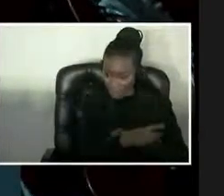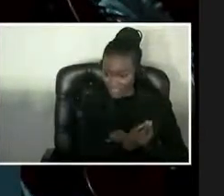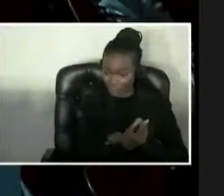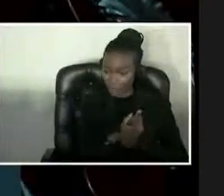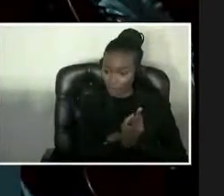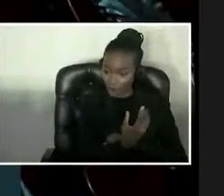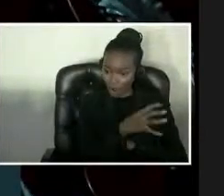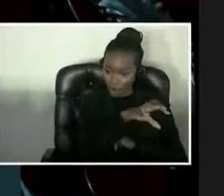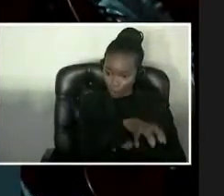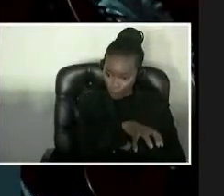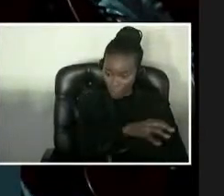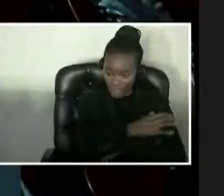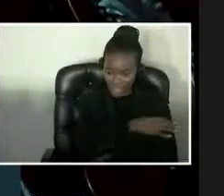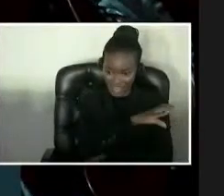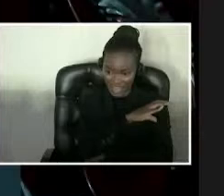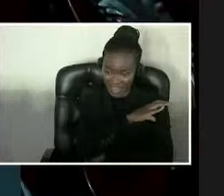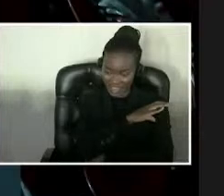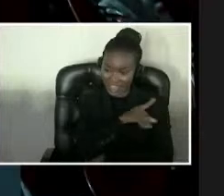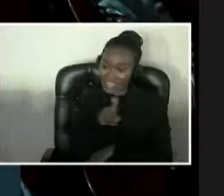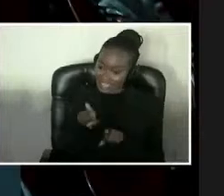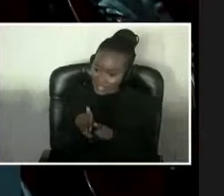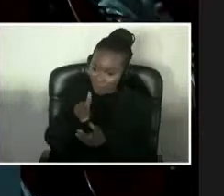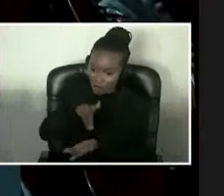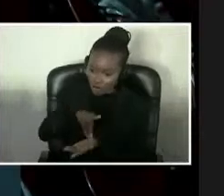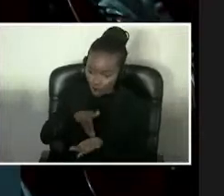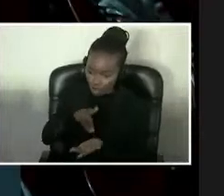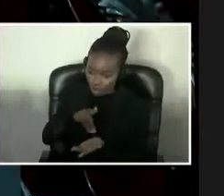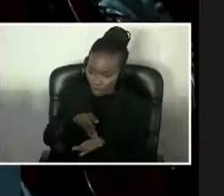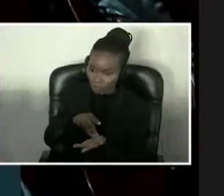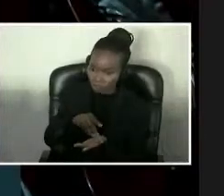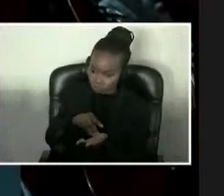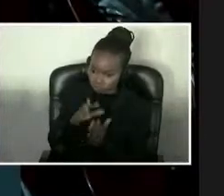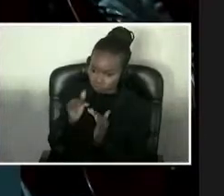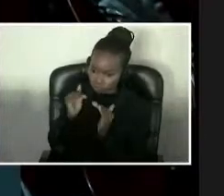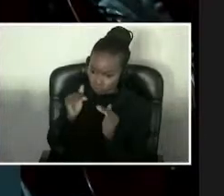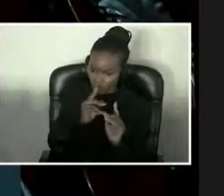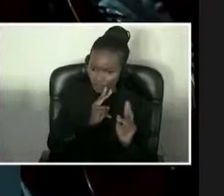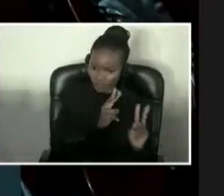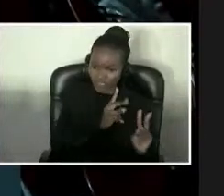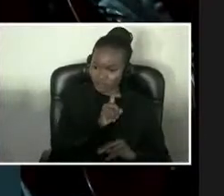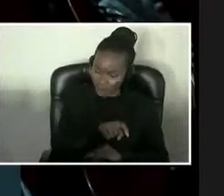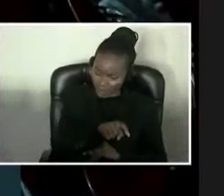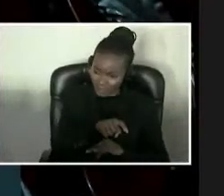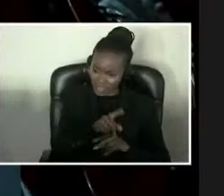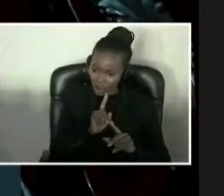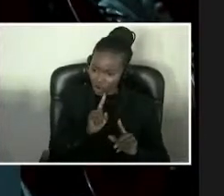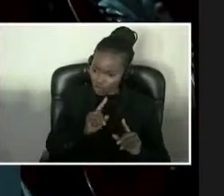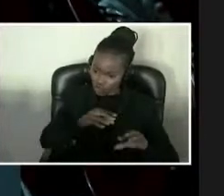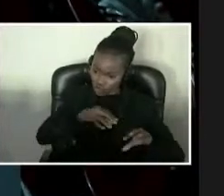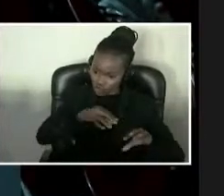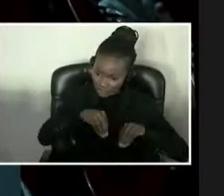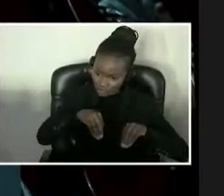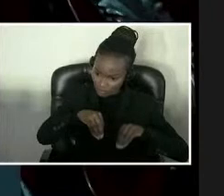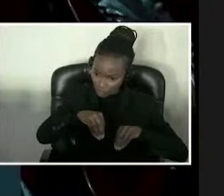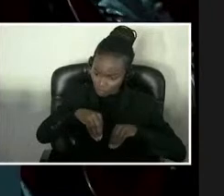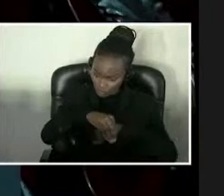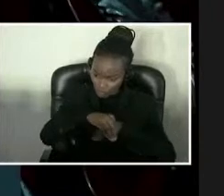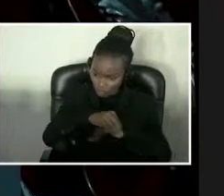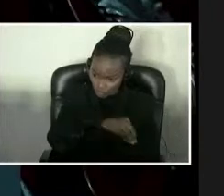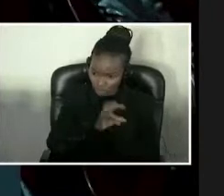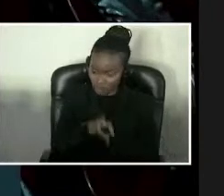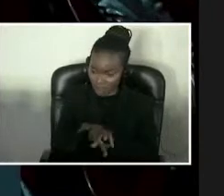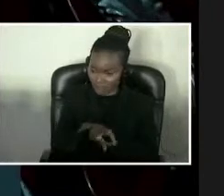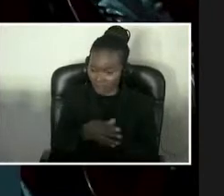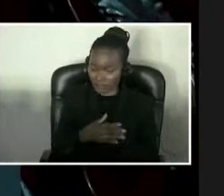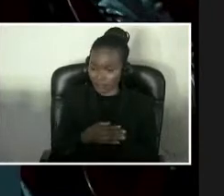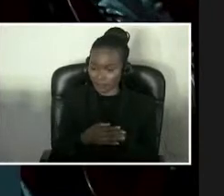visiting doctor and all especially on a rotational basis each word must have its own ambulance you must